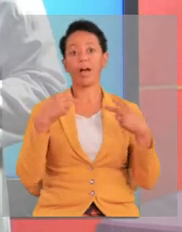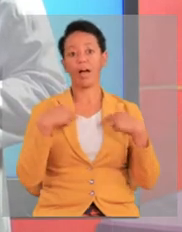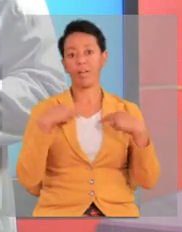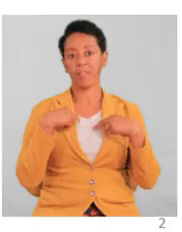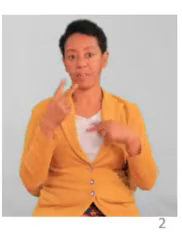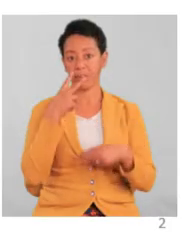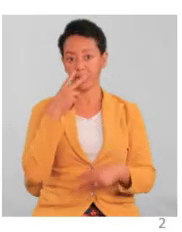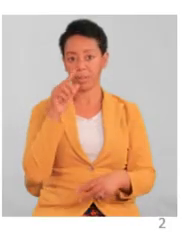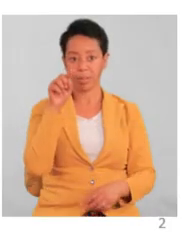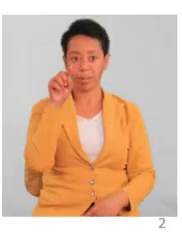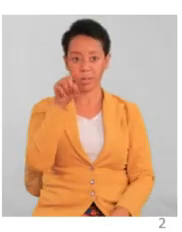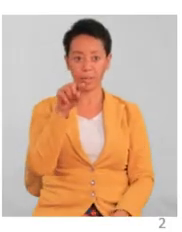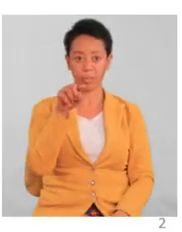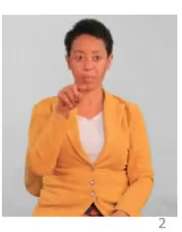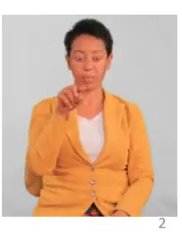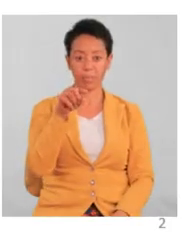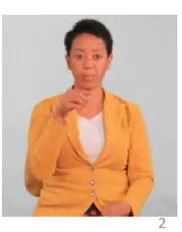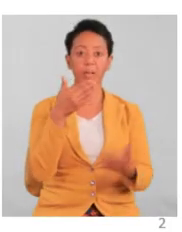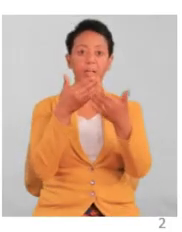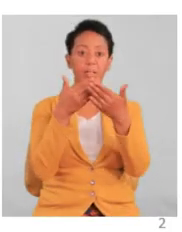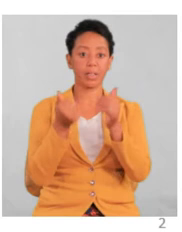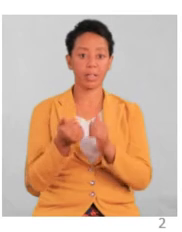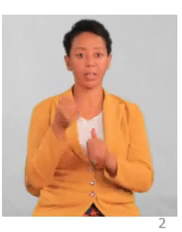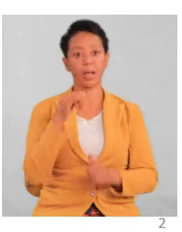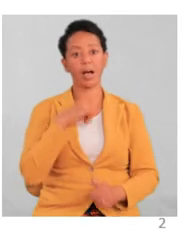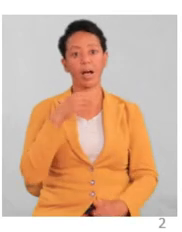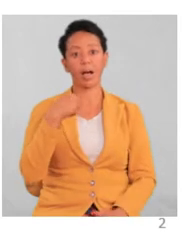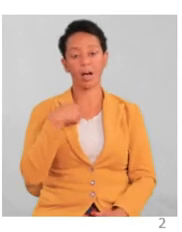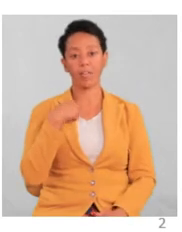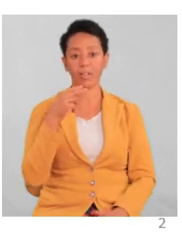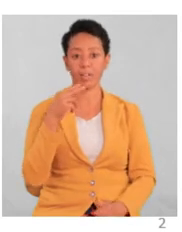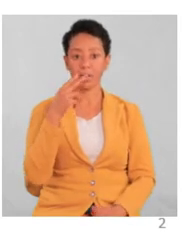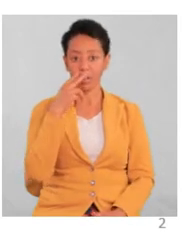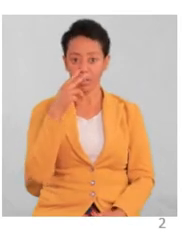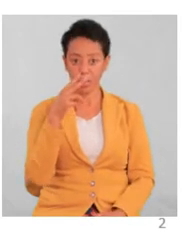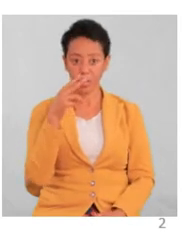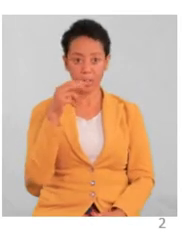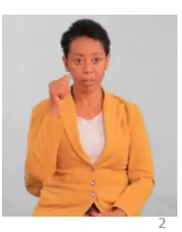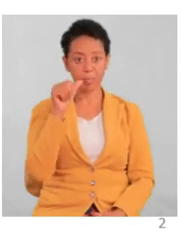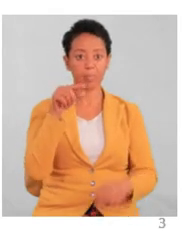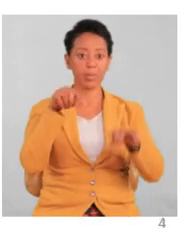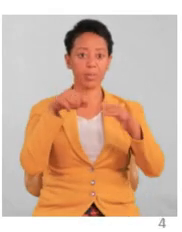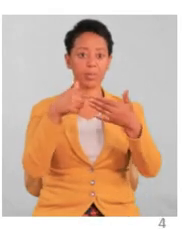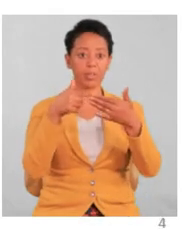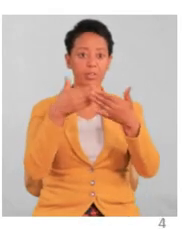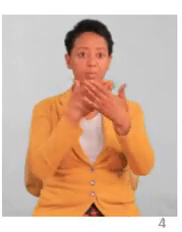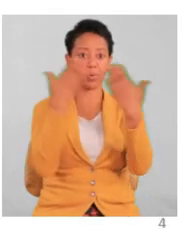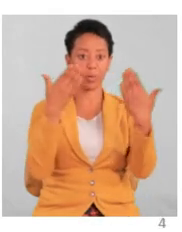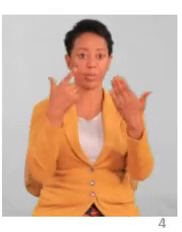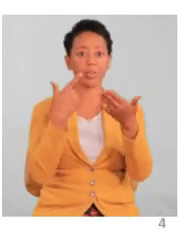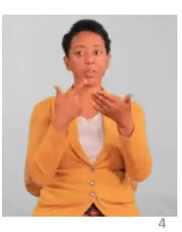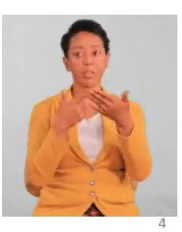lately. So don't say that. I haven't seen him this morning, this